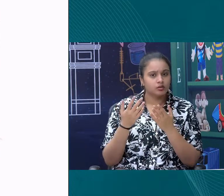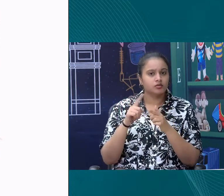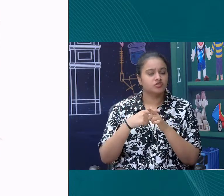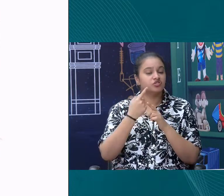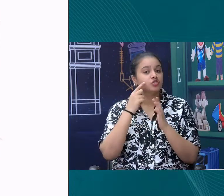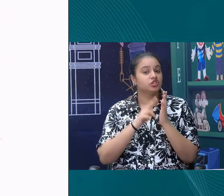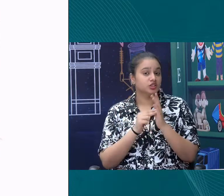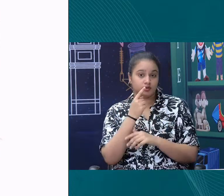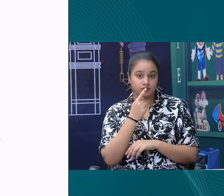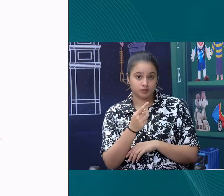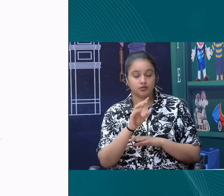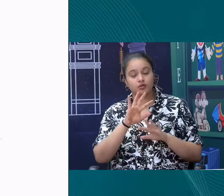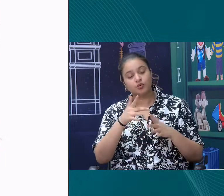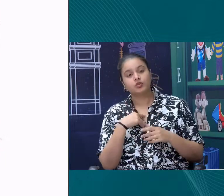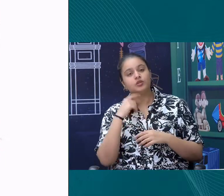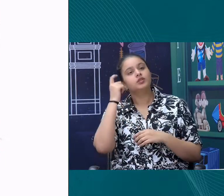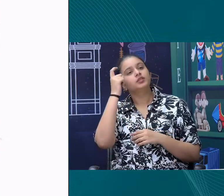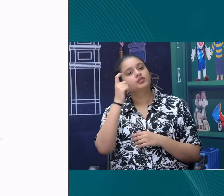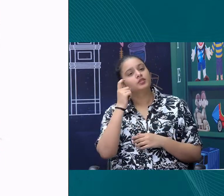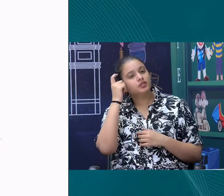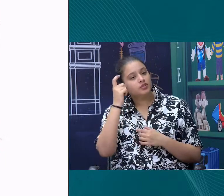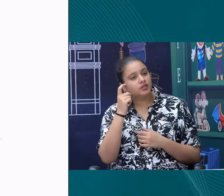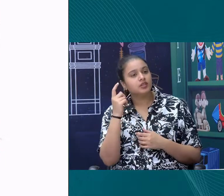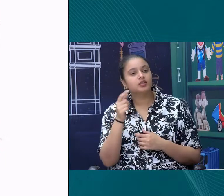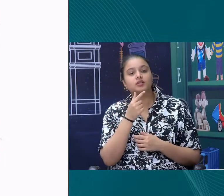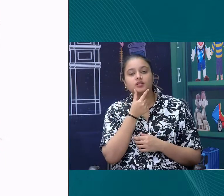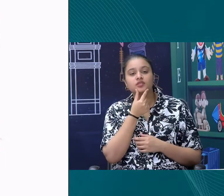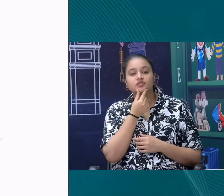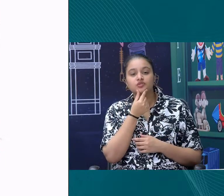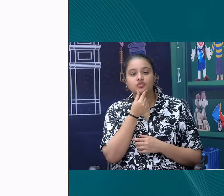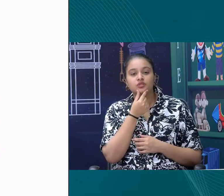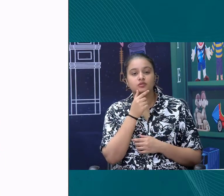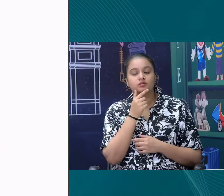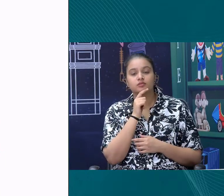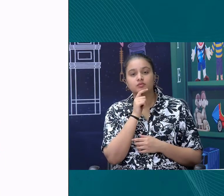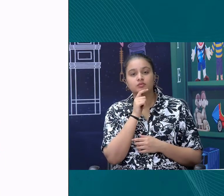Jinn, and he went on thinking with his chin in his hand.